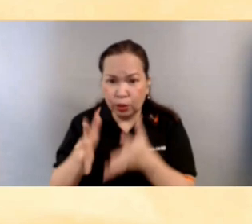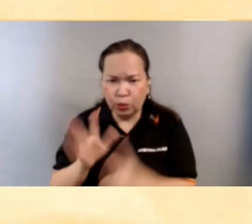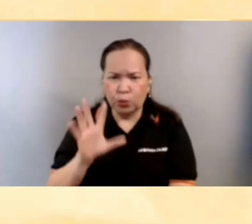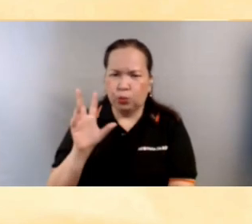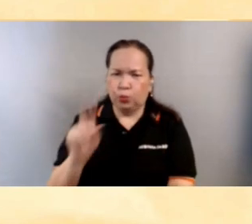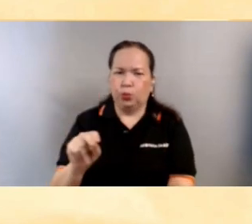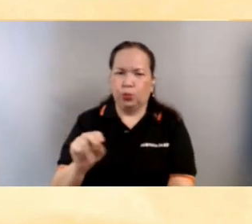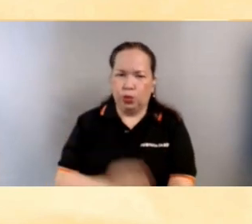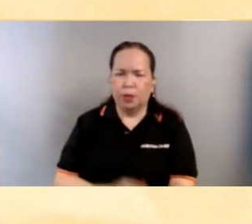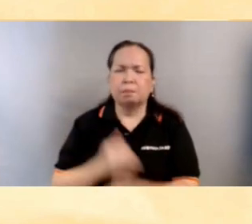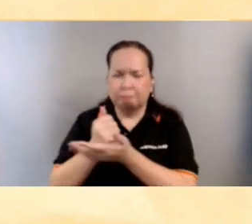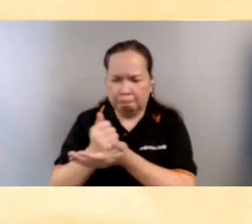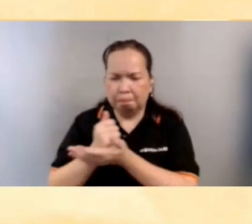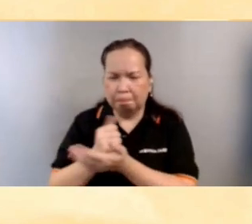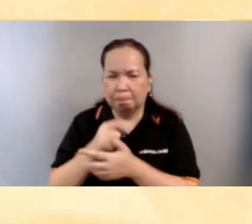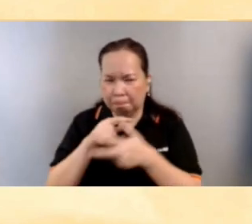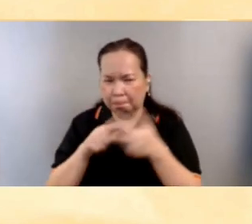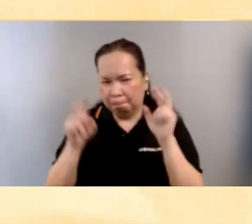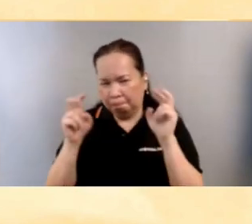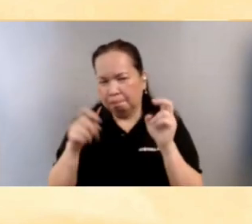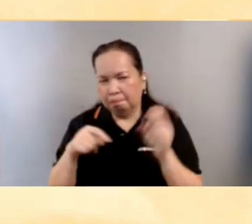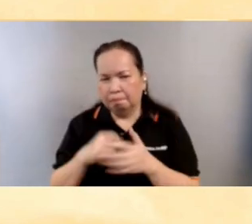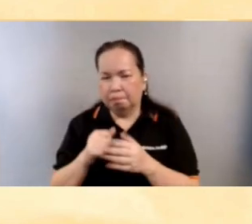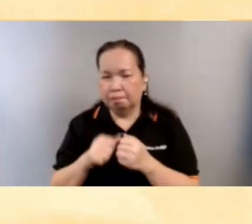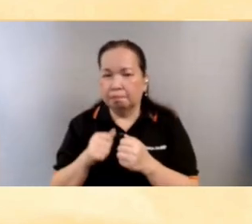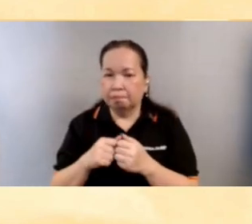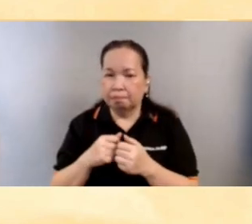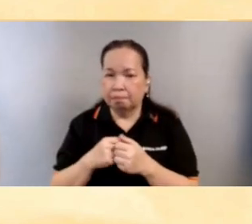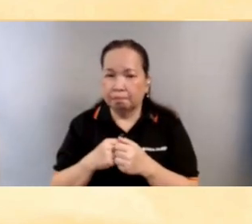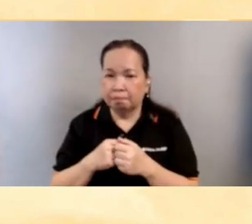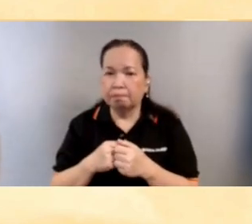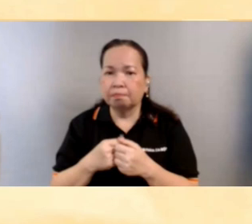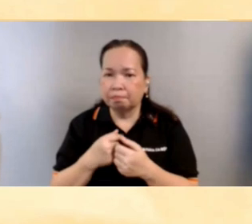not neglect mentioning in my work with trauma that many